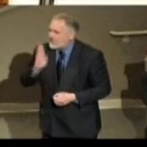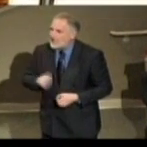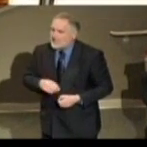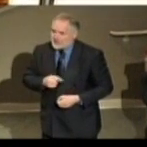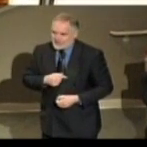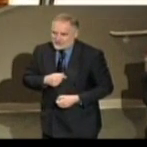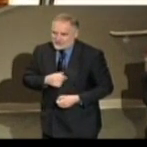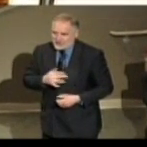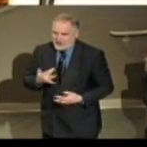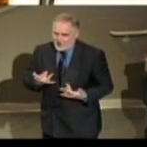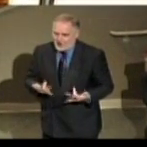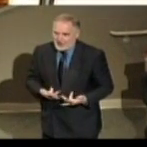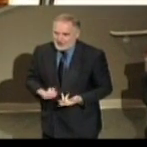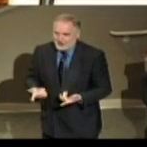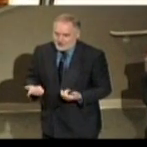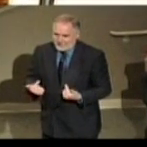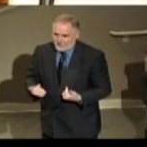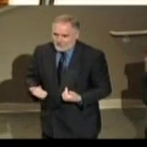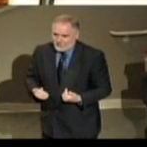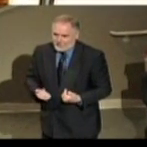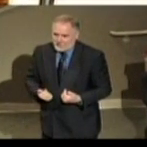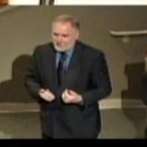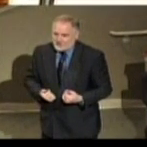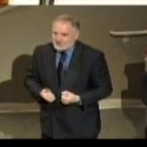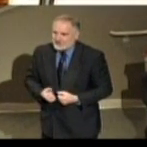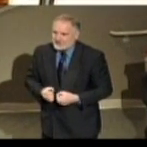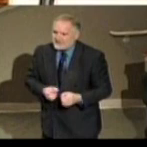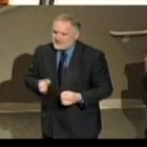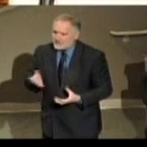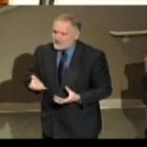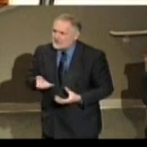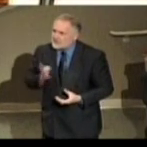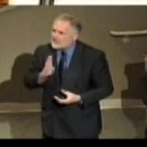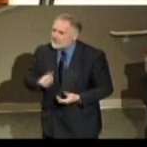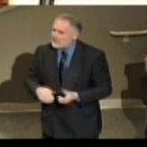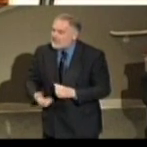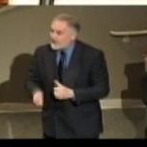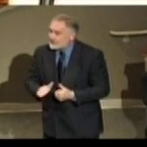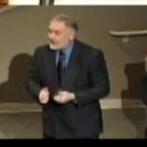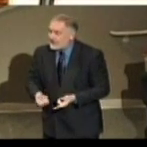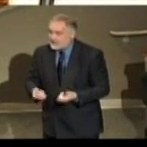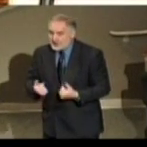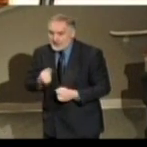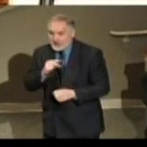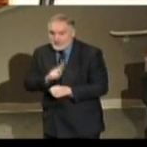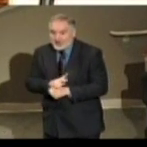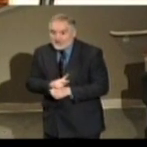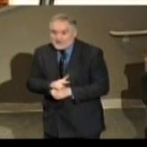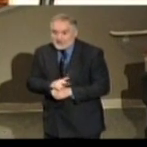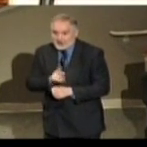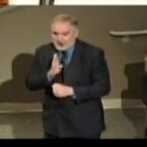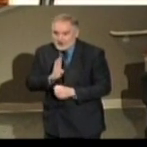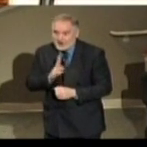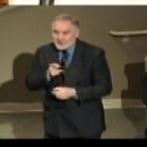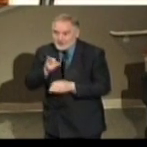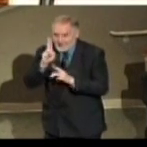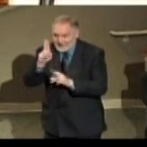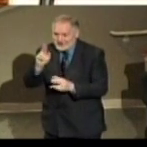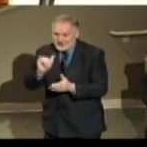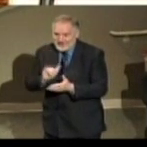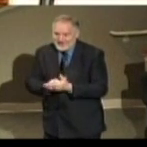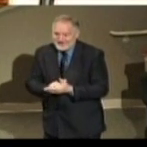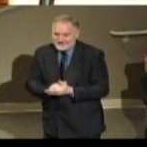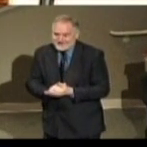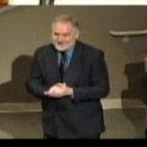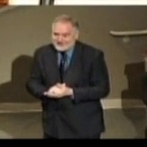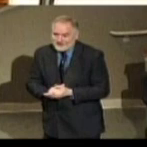now. You've never done believer's baptism. You come. I promise you, God honors that in